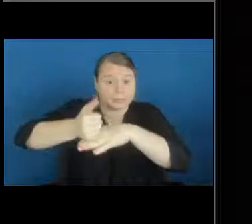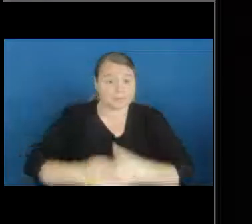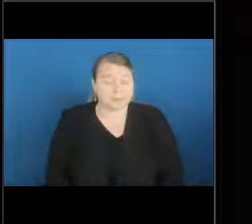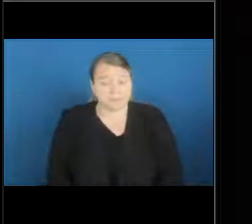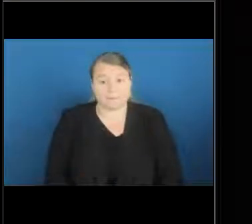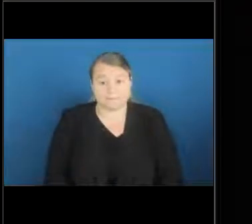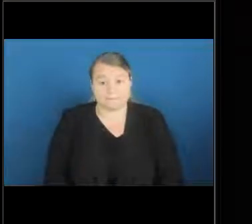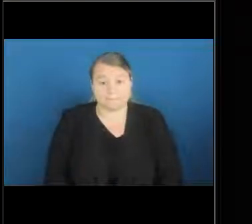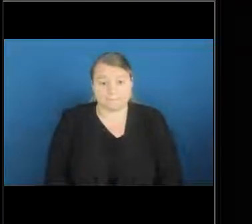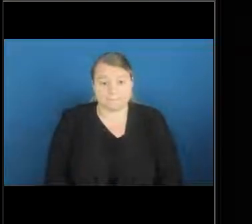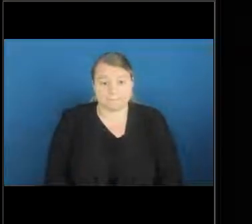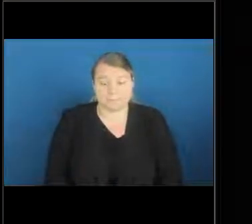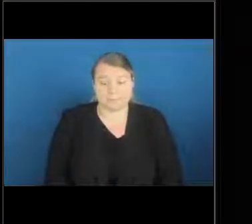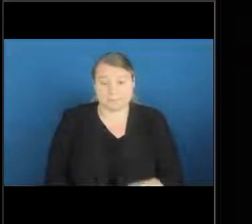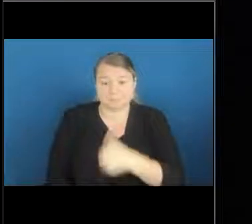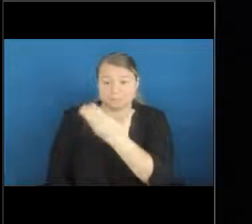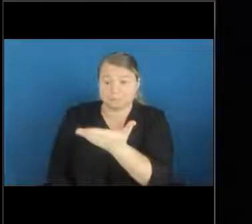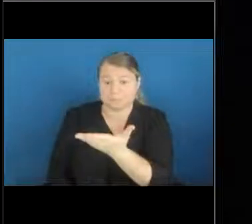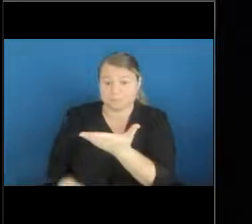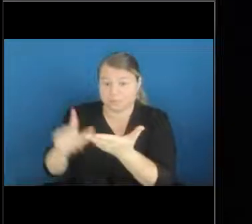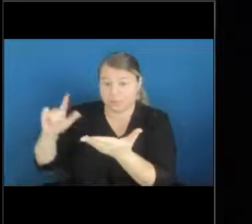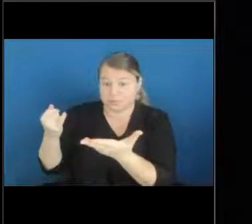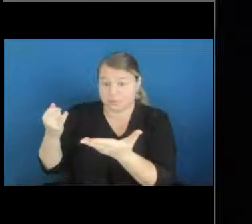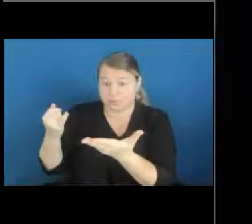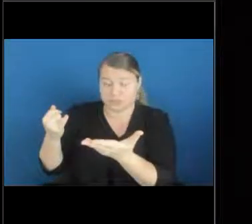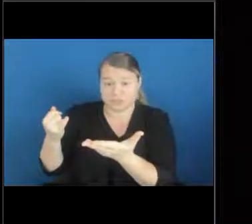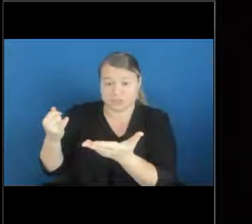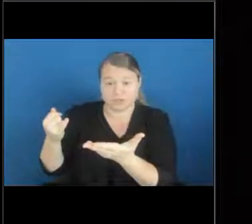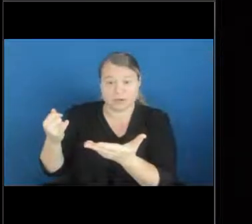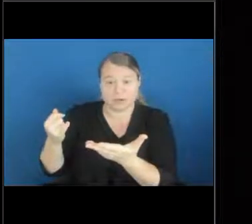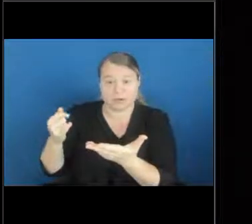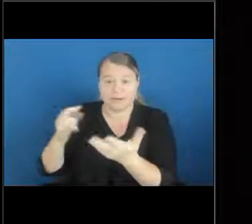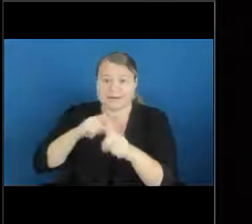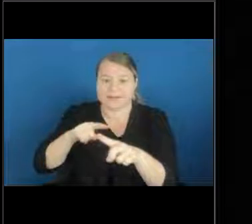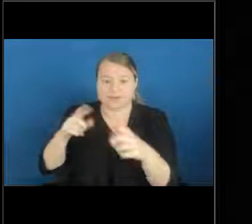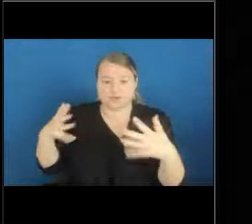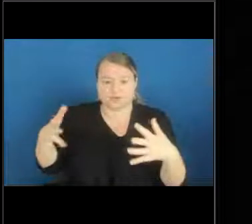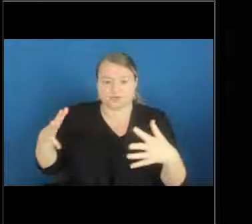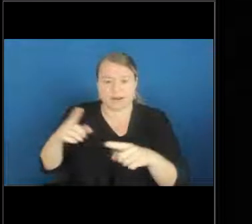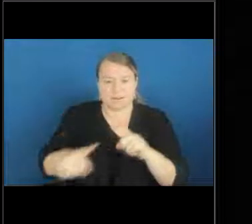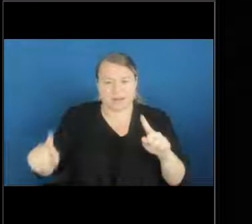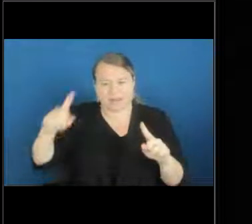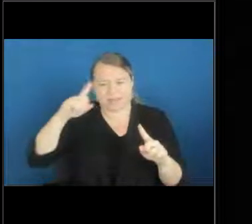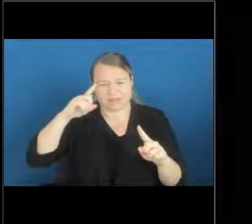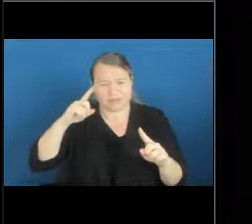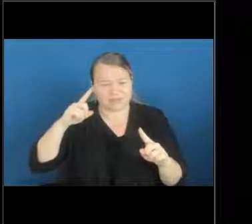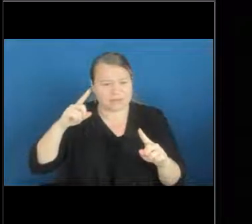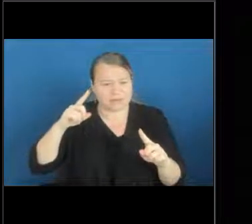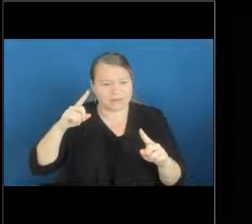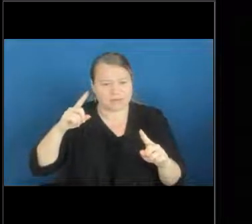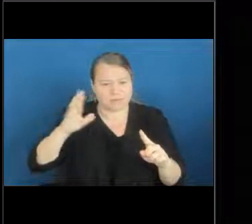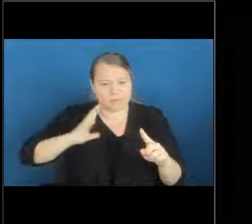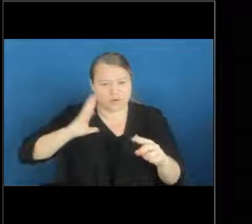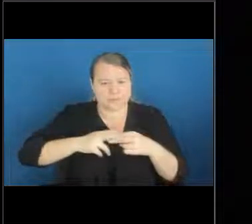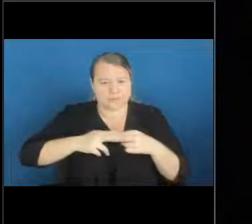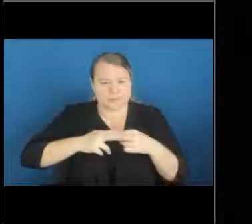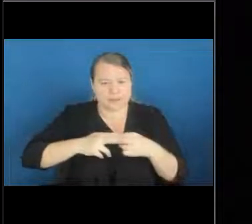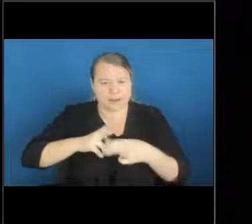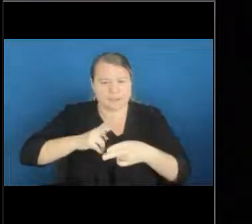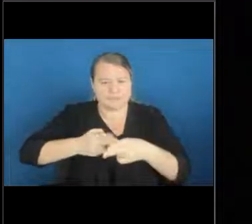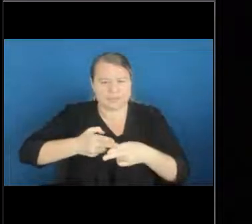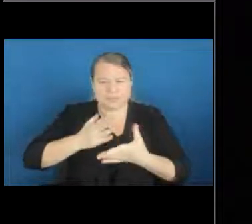So I Yes, think I answered some of that already, but I think you had the previous slide did mention